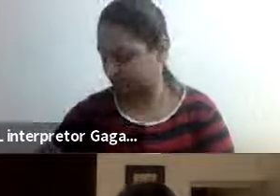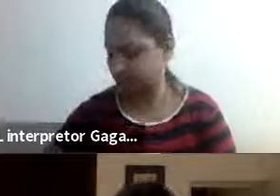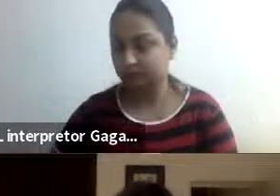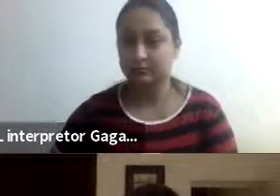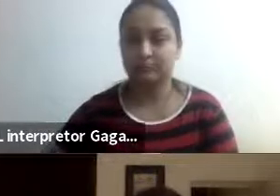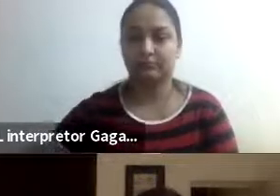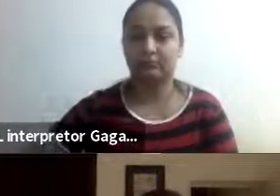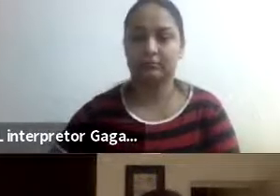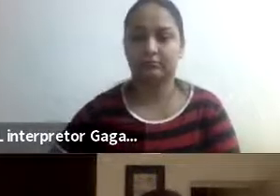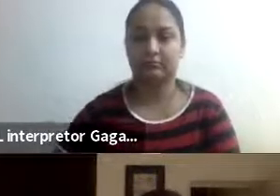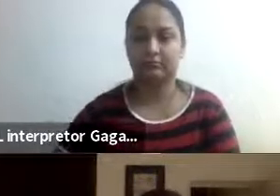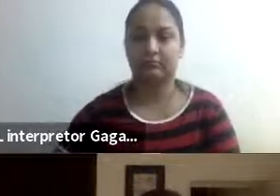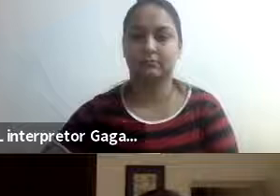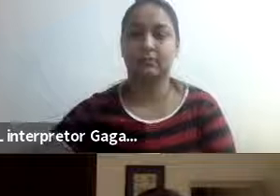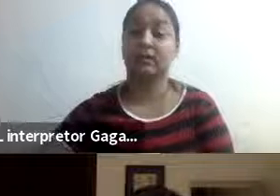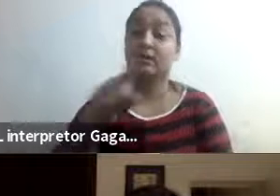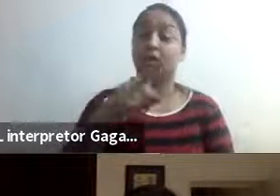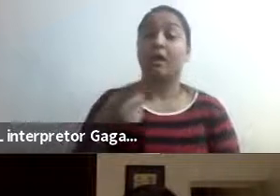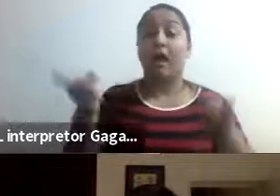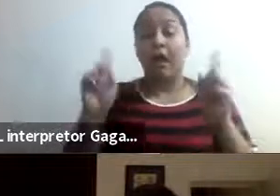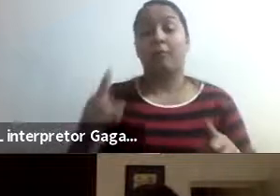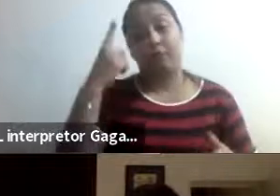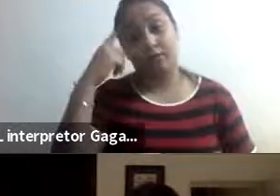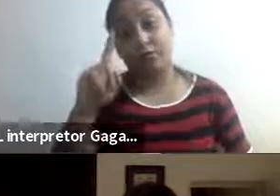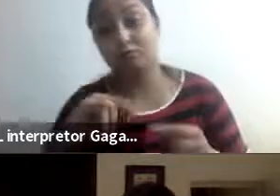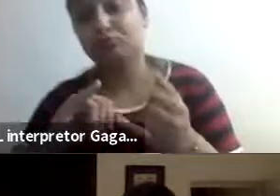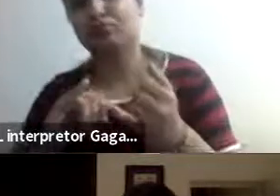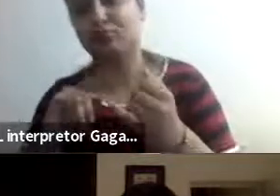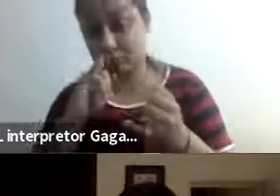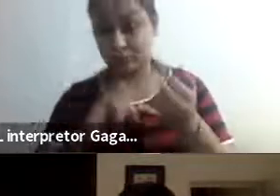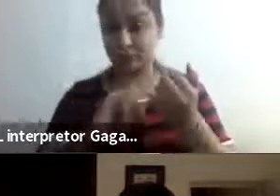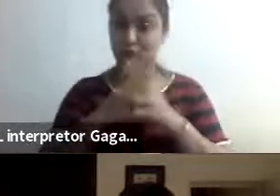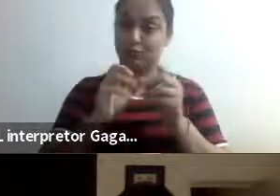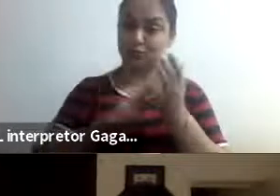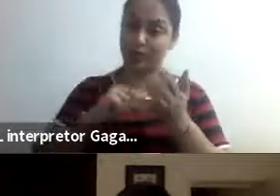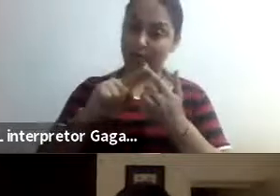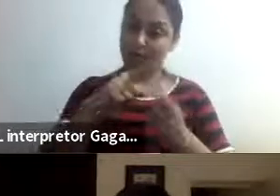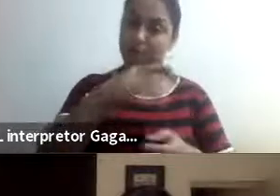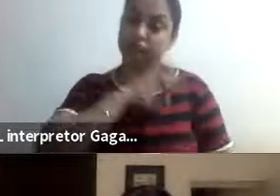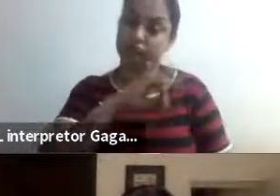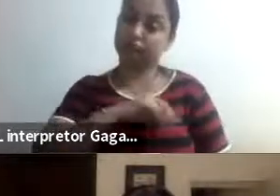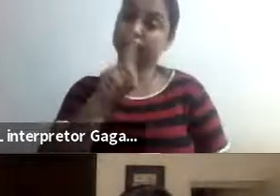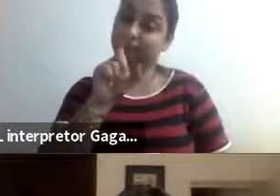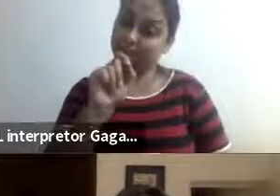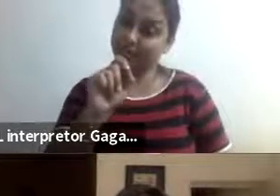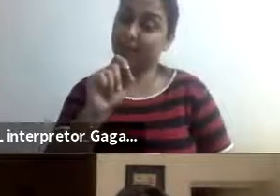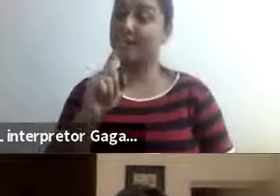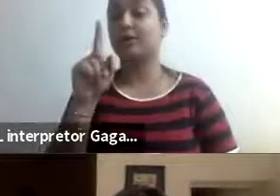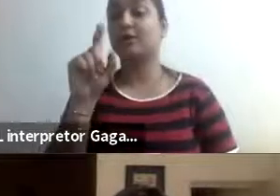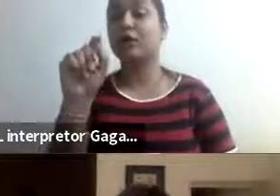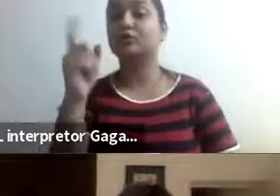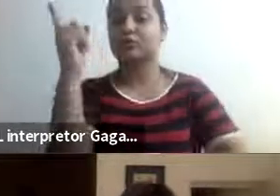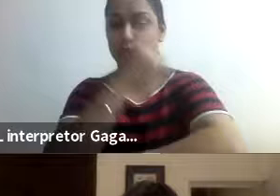that is what happens. So she paints, she makes these paintings, and Swaminathan buys them at 10 rupees per day. He pays her 10 rupees per